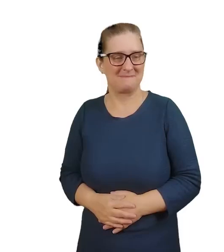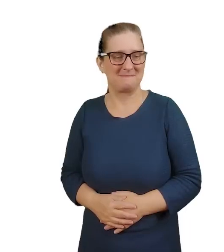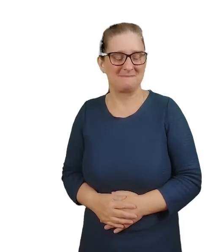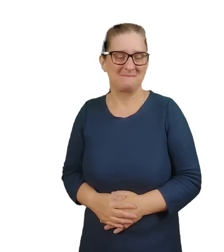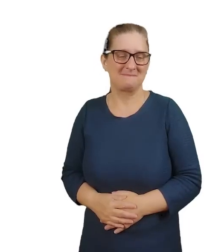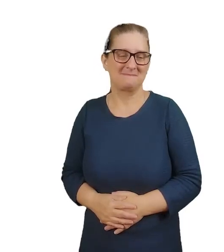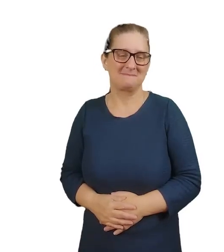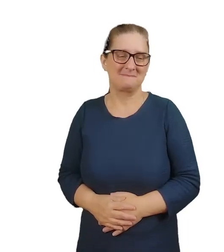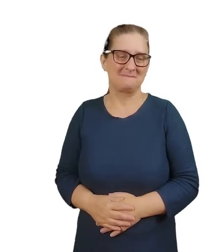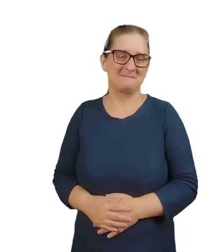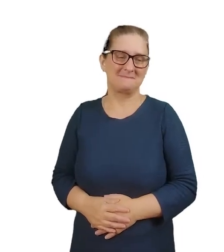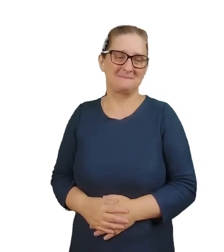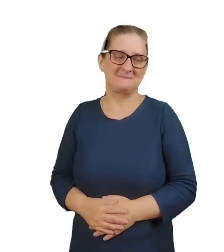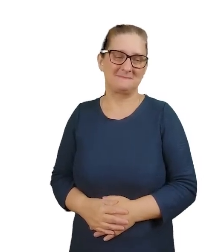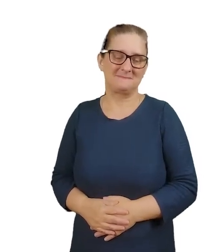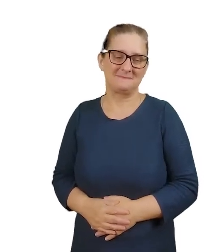stand.